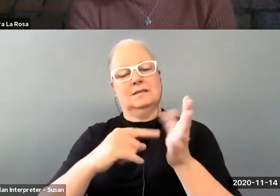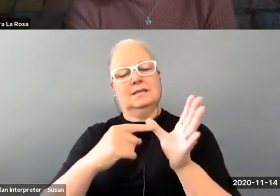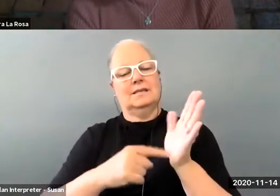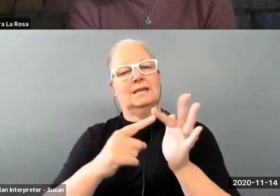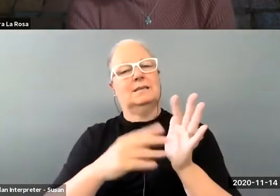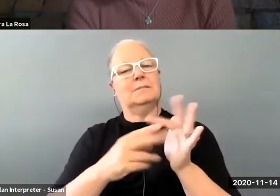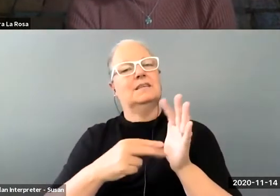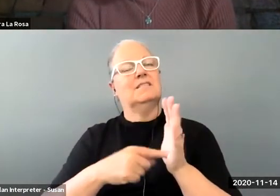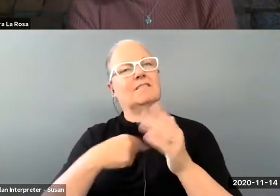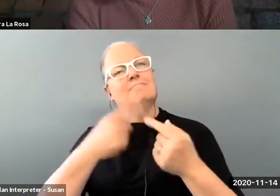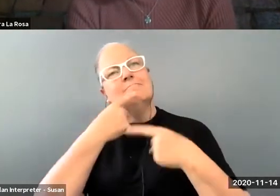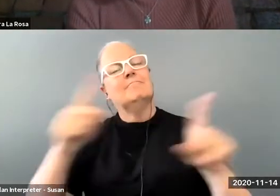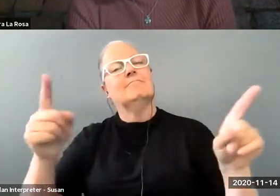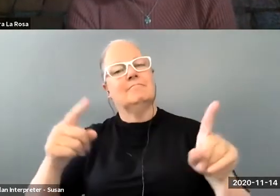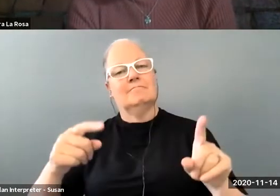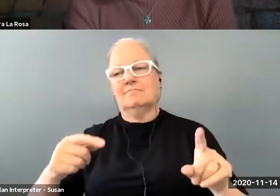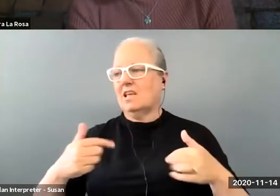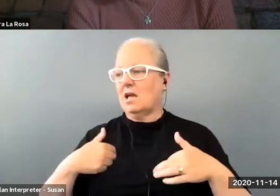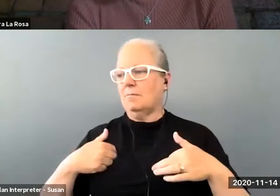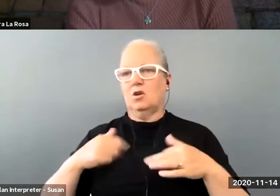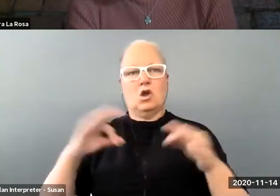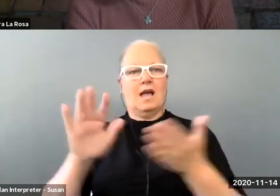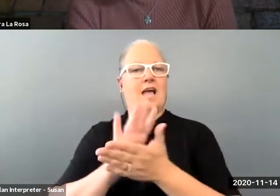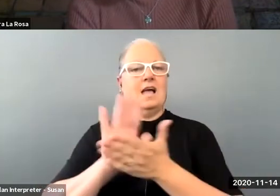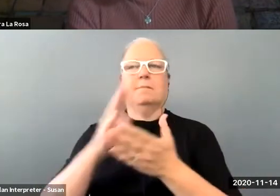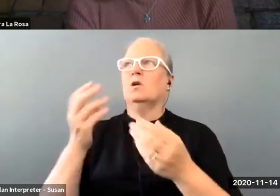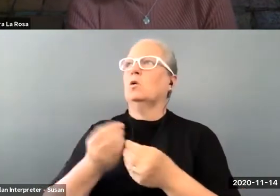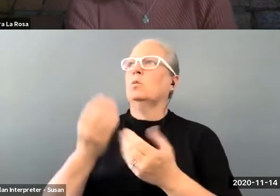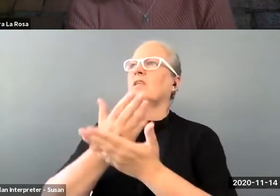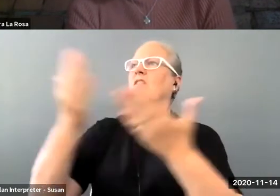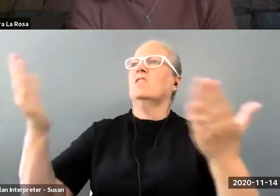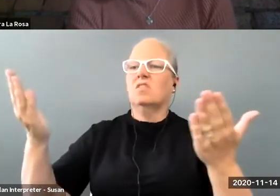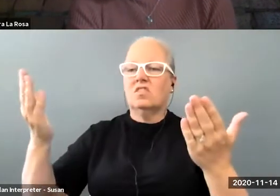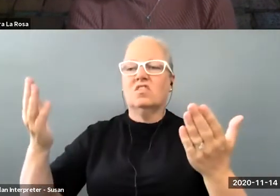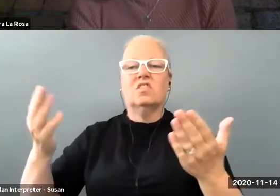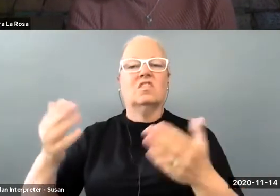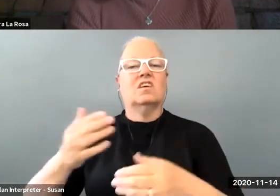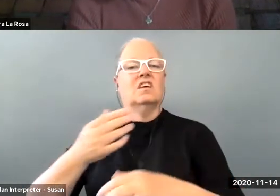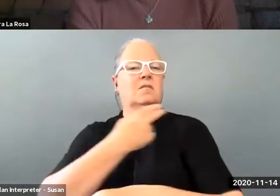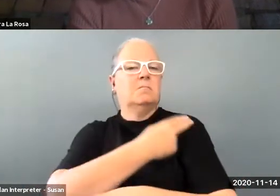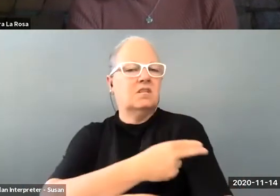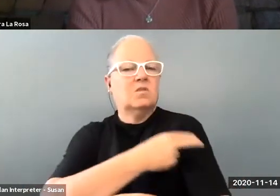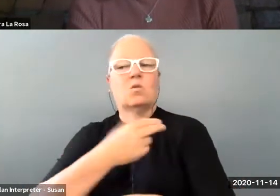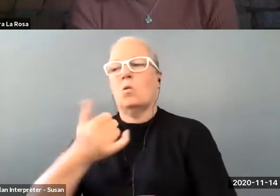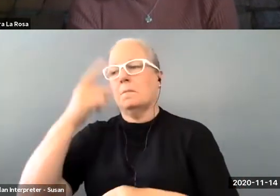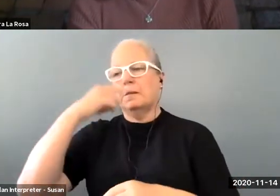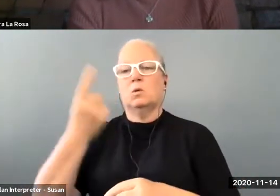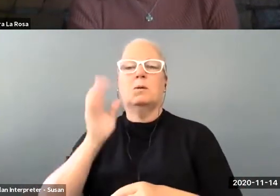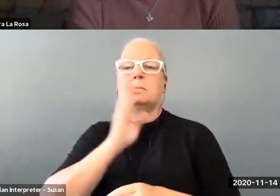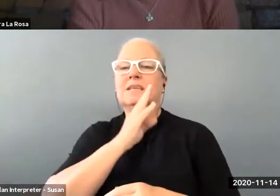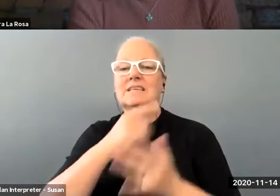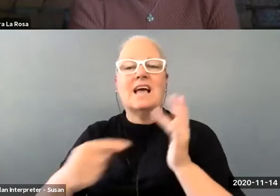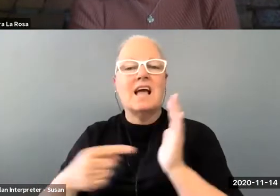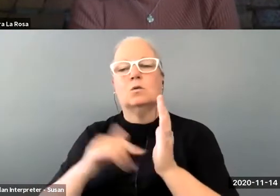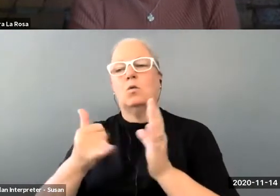I'm not okay with the state of mental health care. I'm not okay with the fact that people are getting left behind. And but it